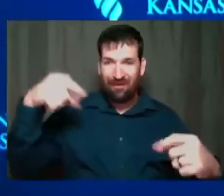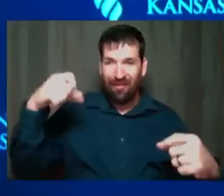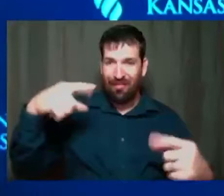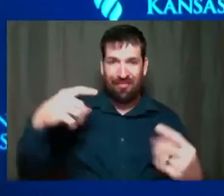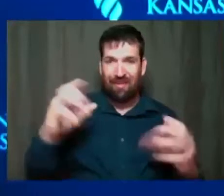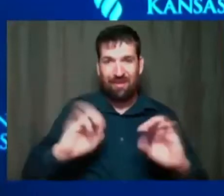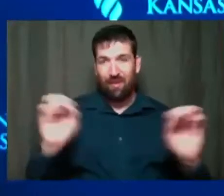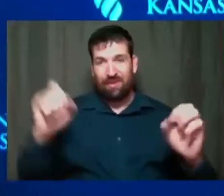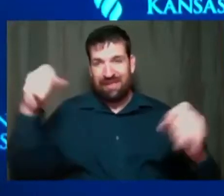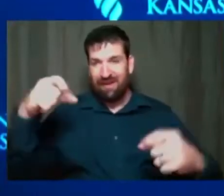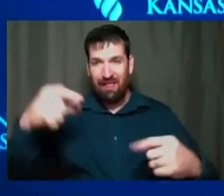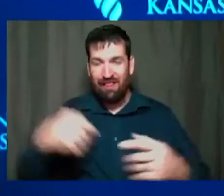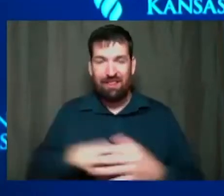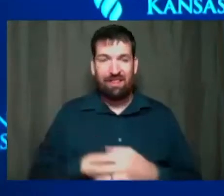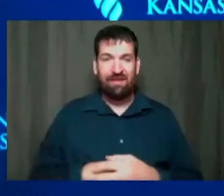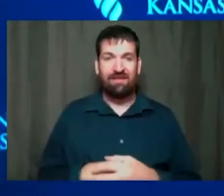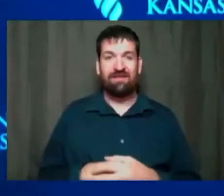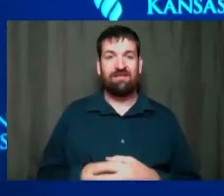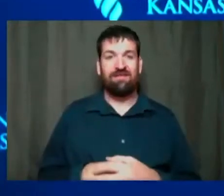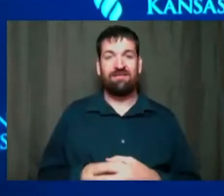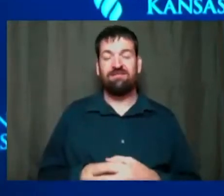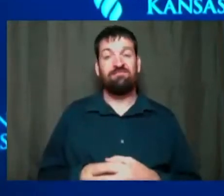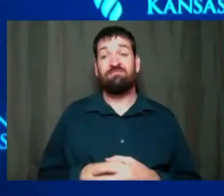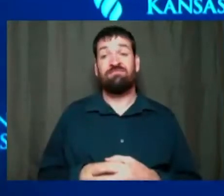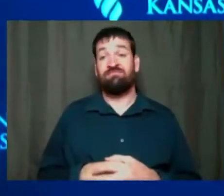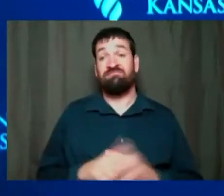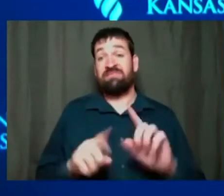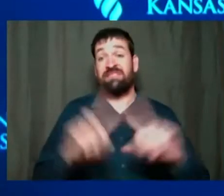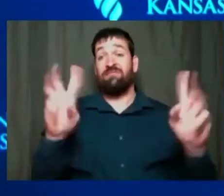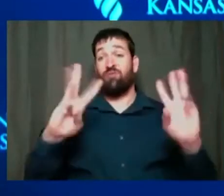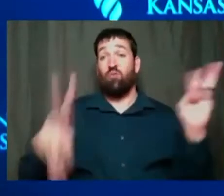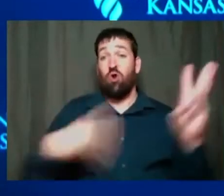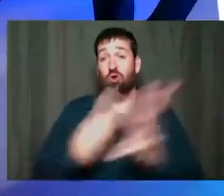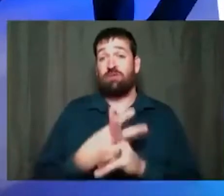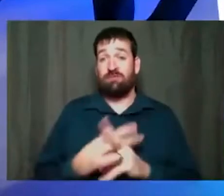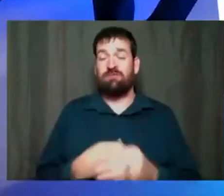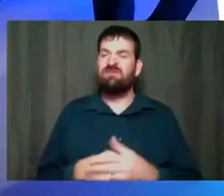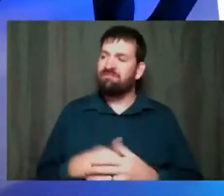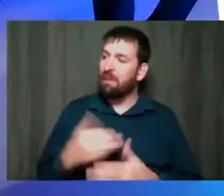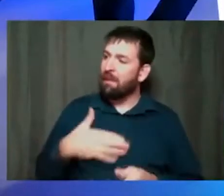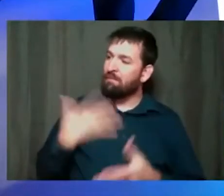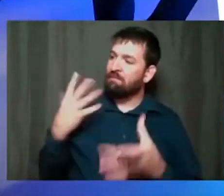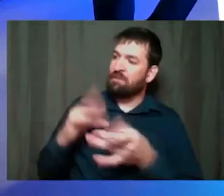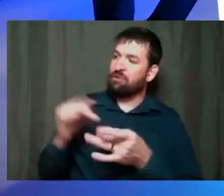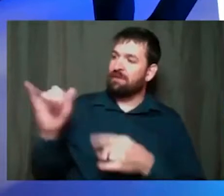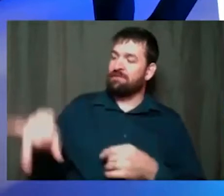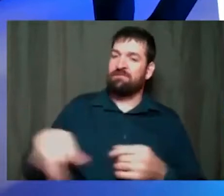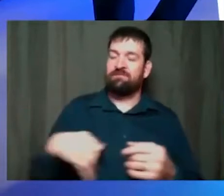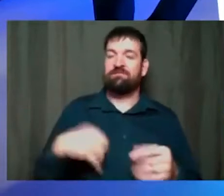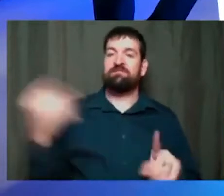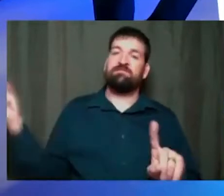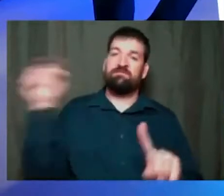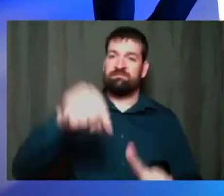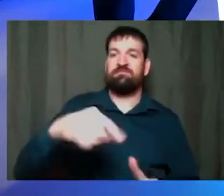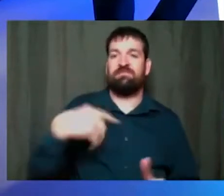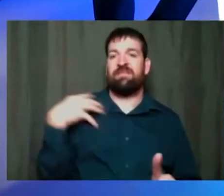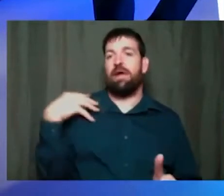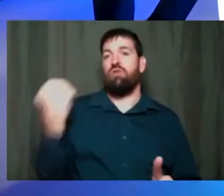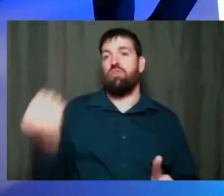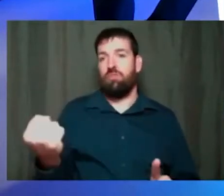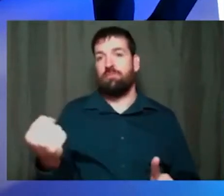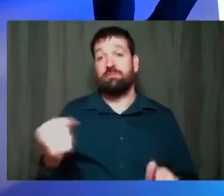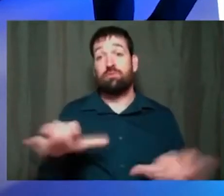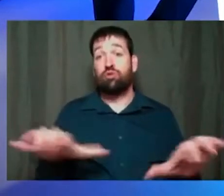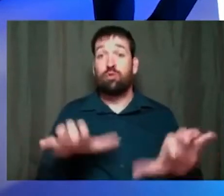not and bothering it's you. just, it's a totally different world, and you just have a better I'm mood. glad you brought that up. It all comes back down to the health. Yeah. And doing the does. things that you can It really do to